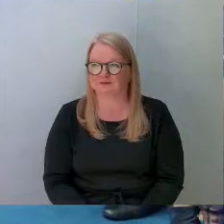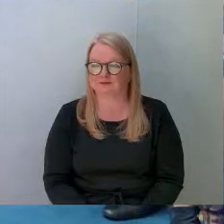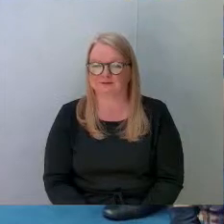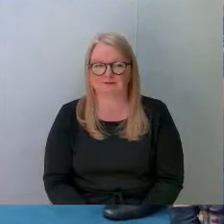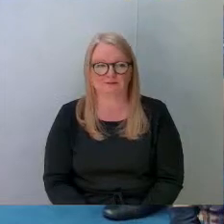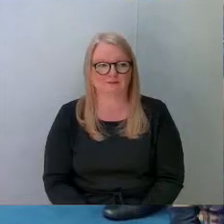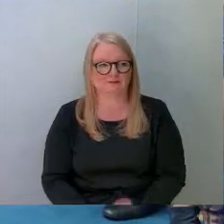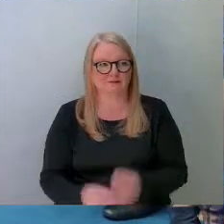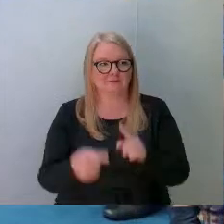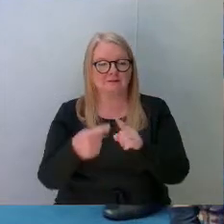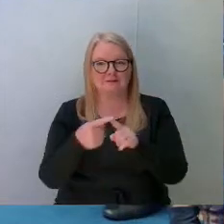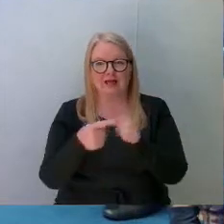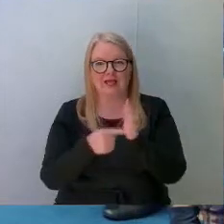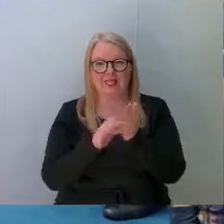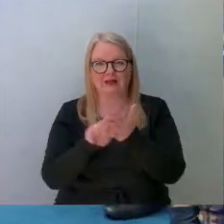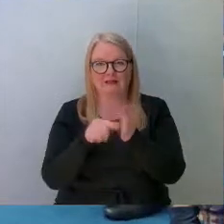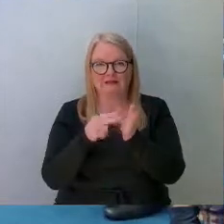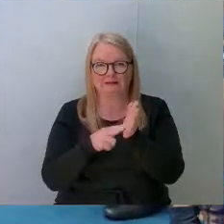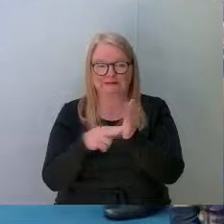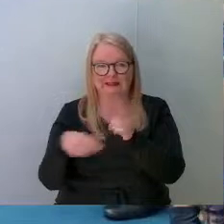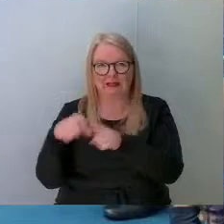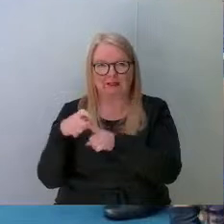Ethan Daly.